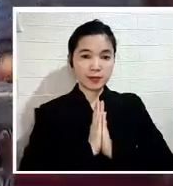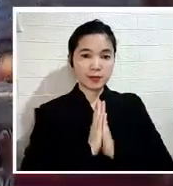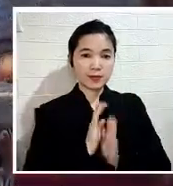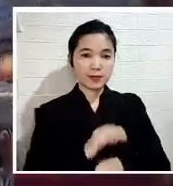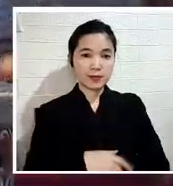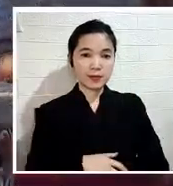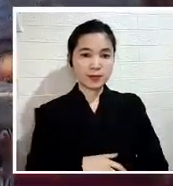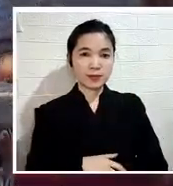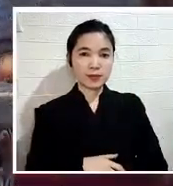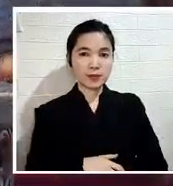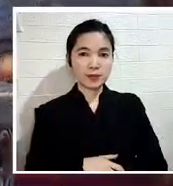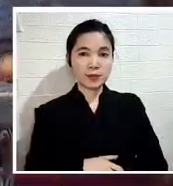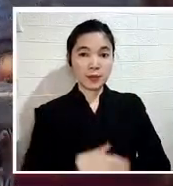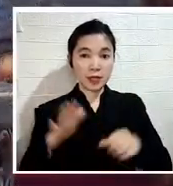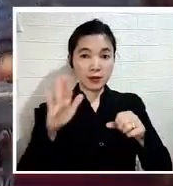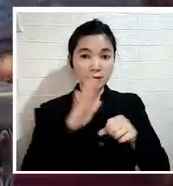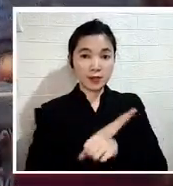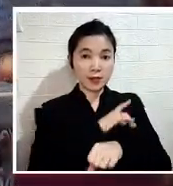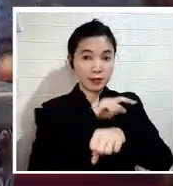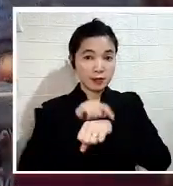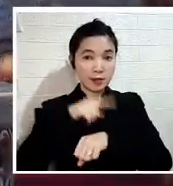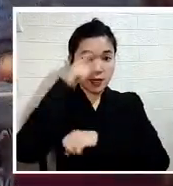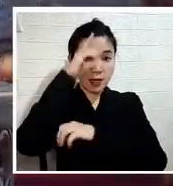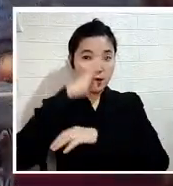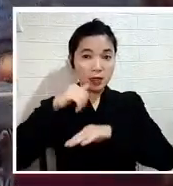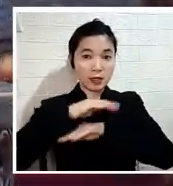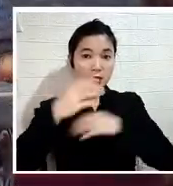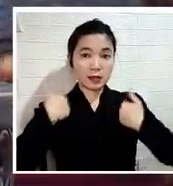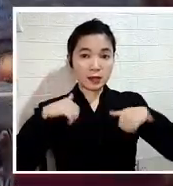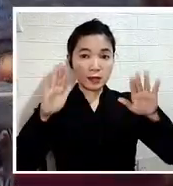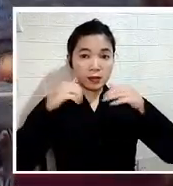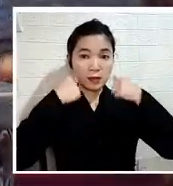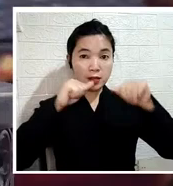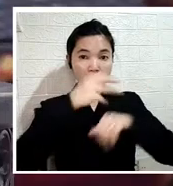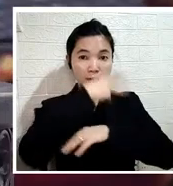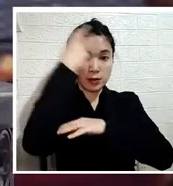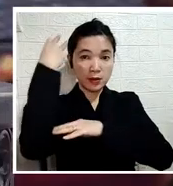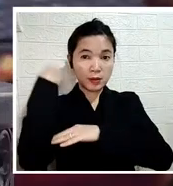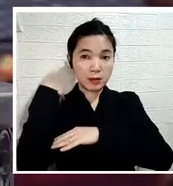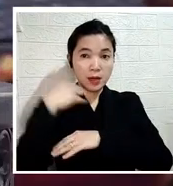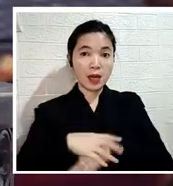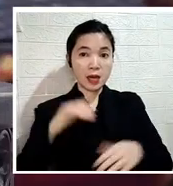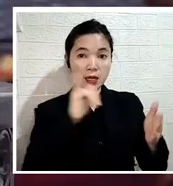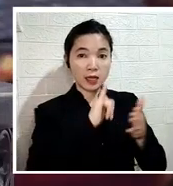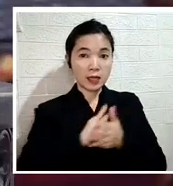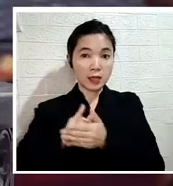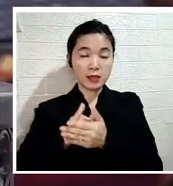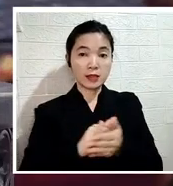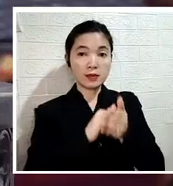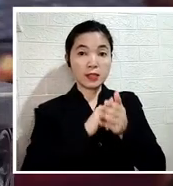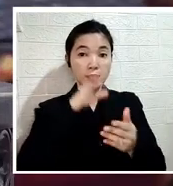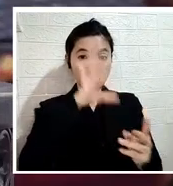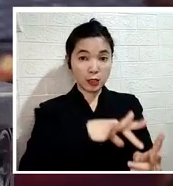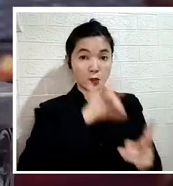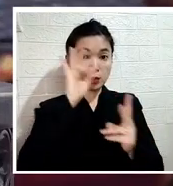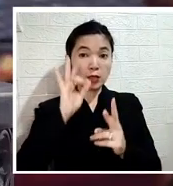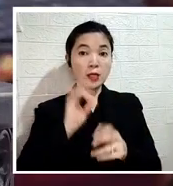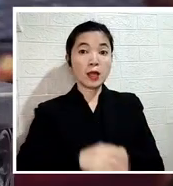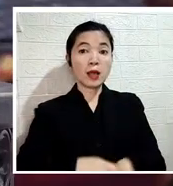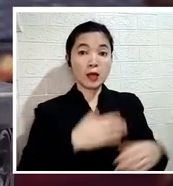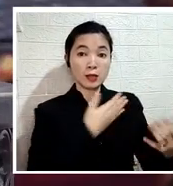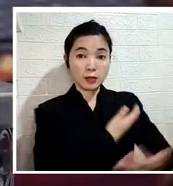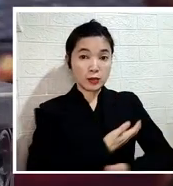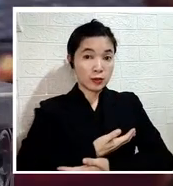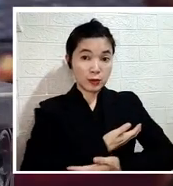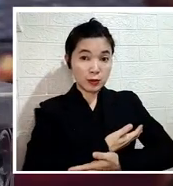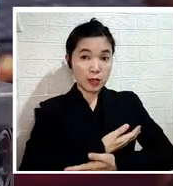In the fullness of time, God sent his angel to announce to Mary that she was chosen to bear God's Son, conceived